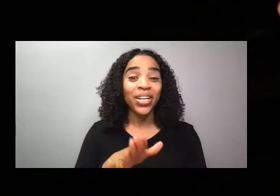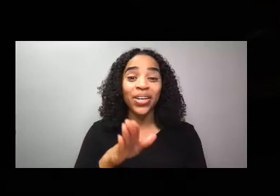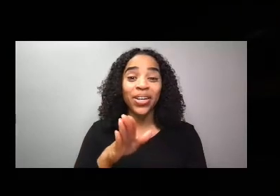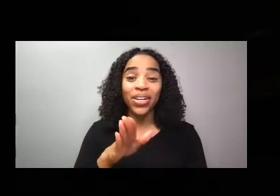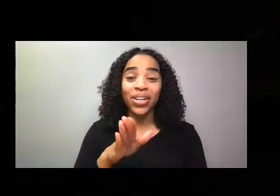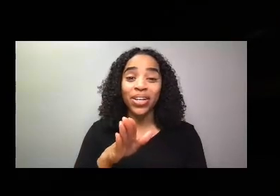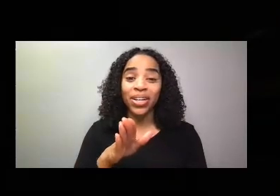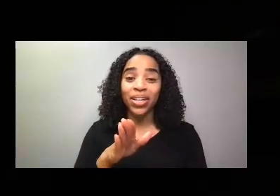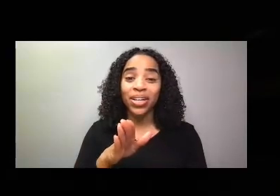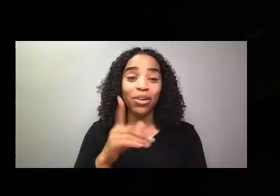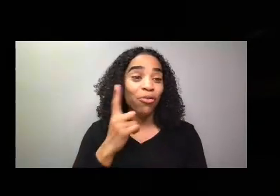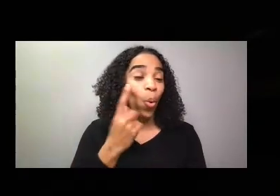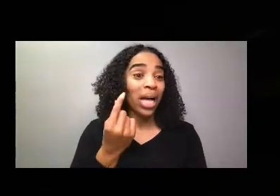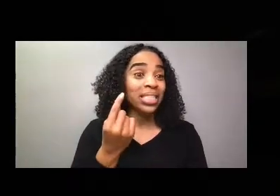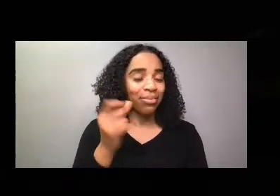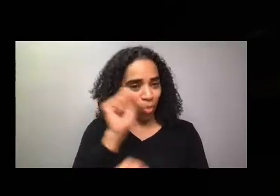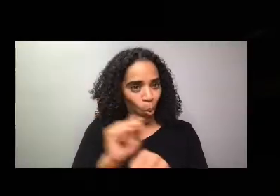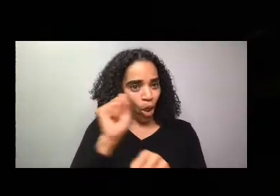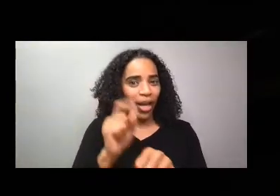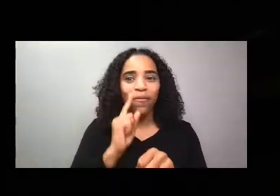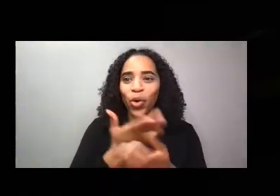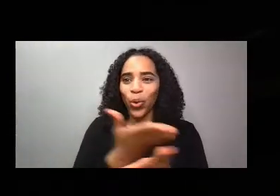for those brothers and sisters.